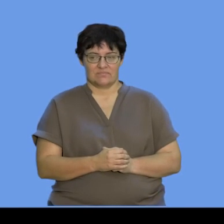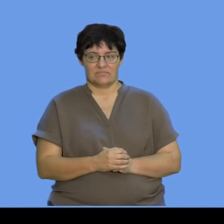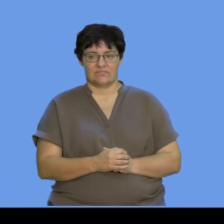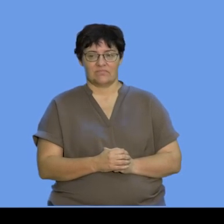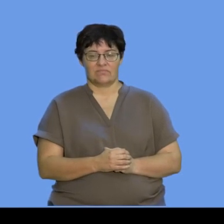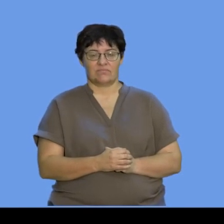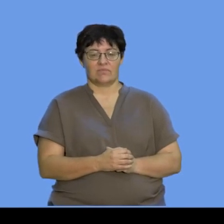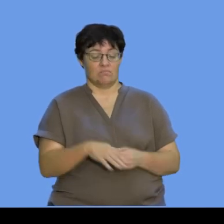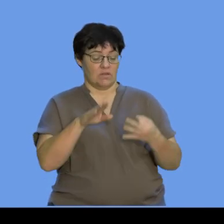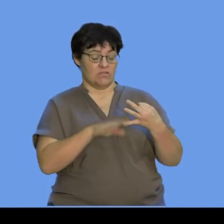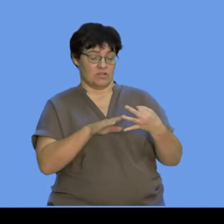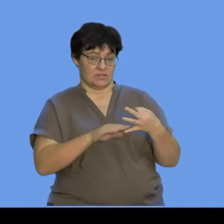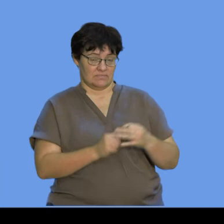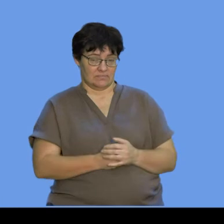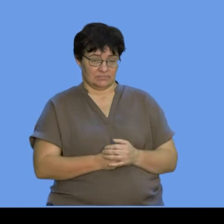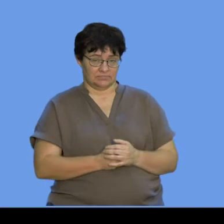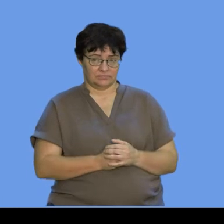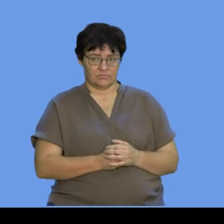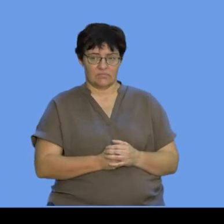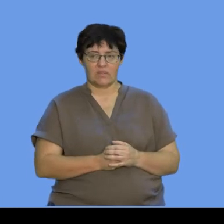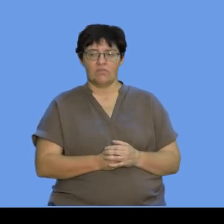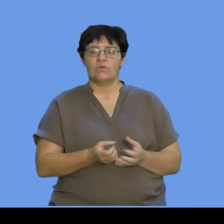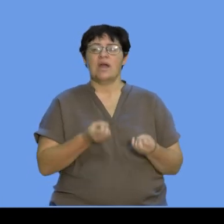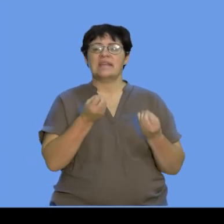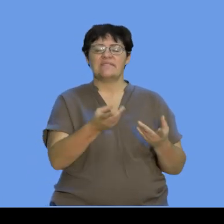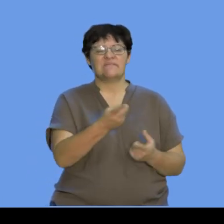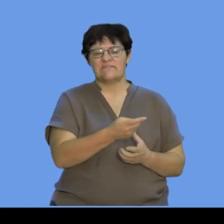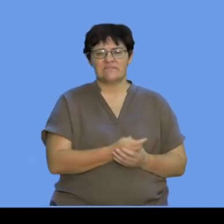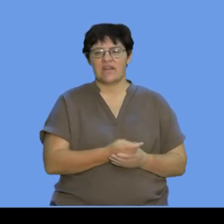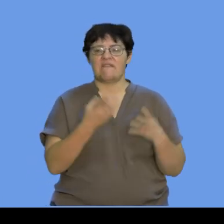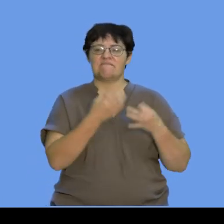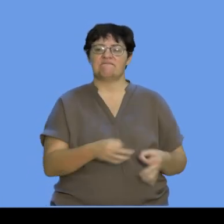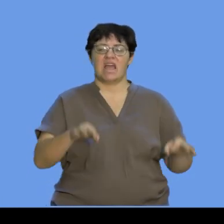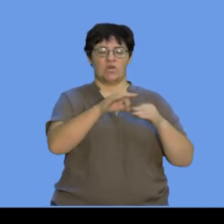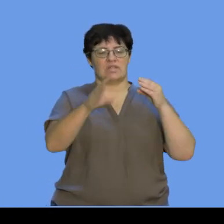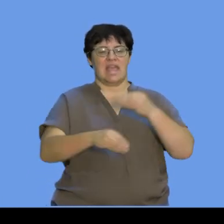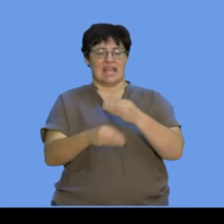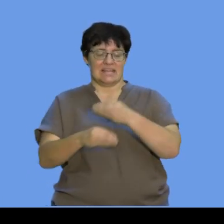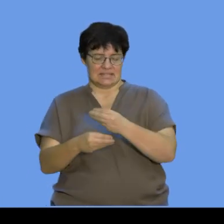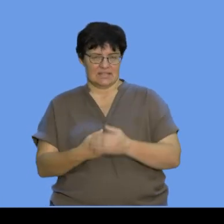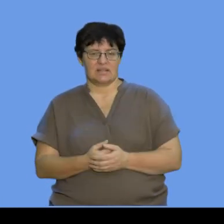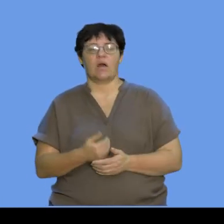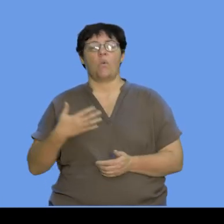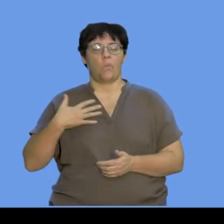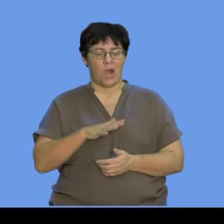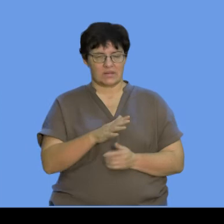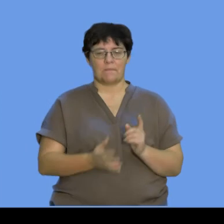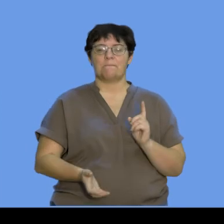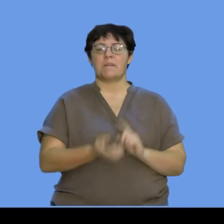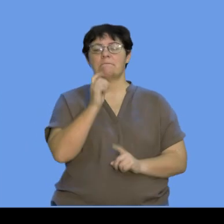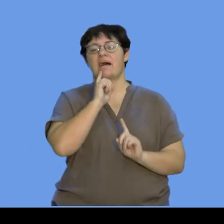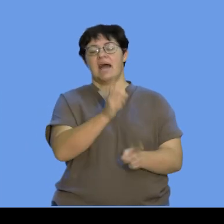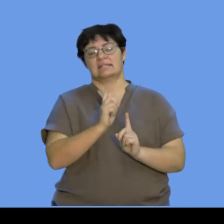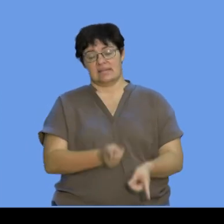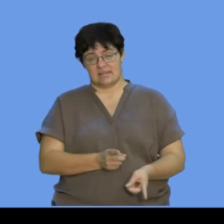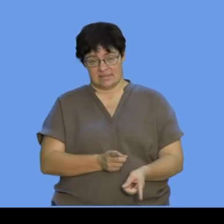Now, let's look at, as soon as they start giving you some values now, then it means they want you to